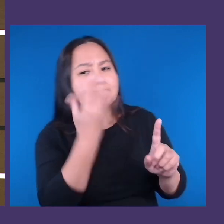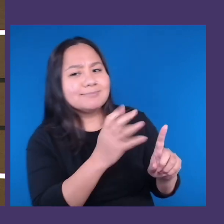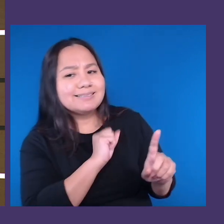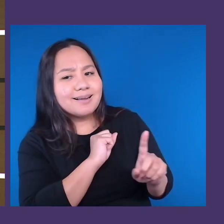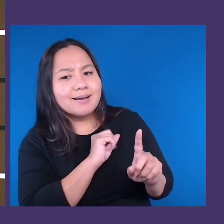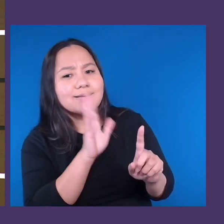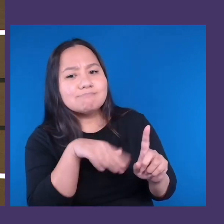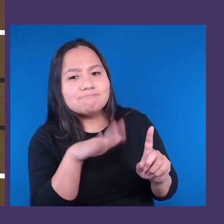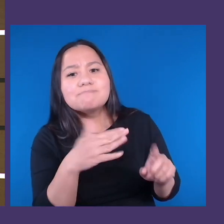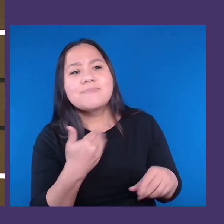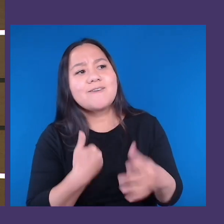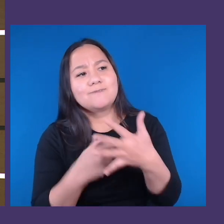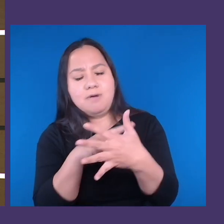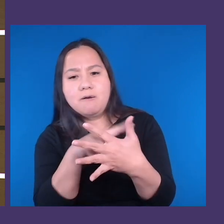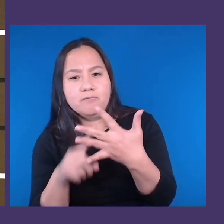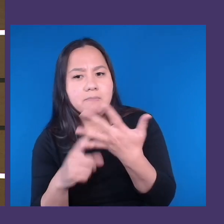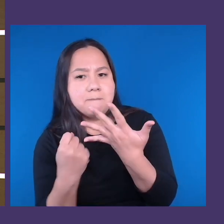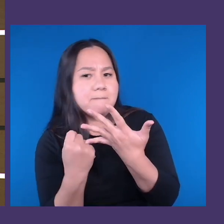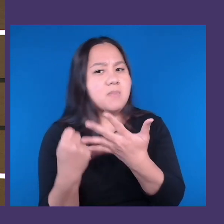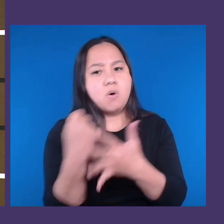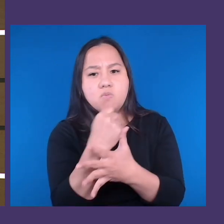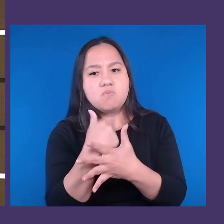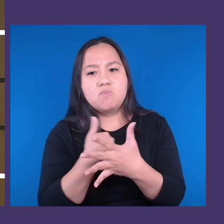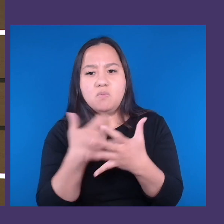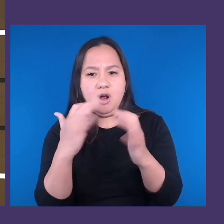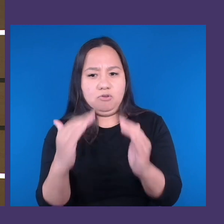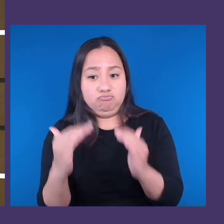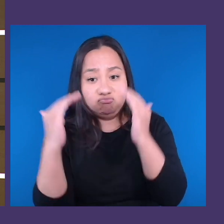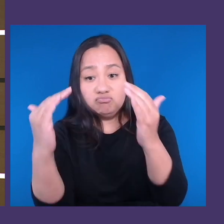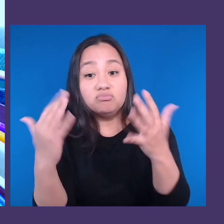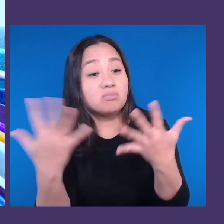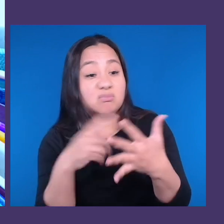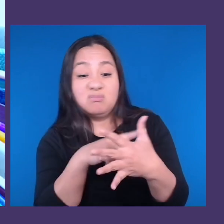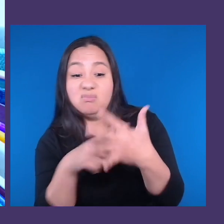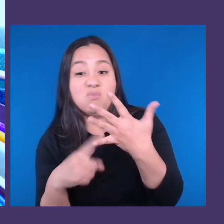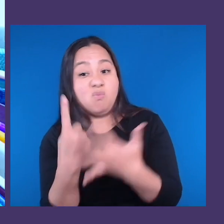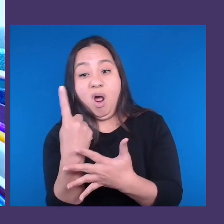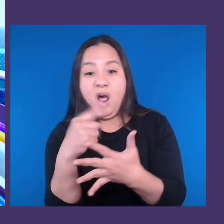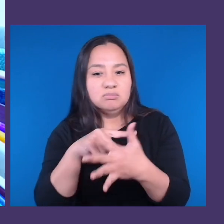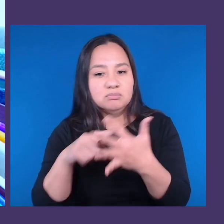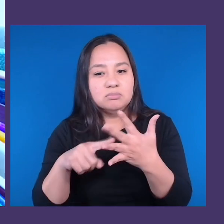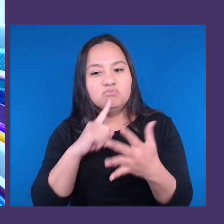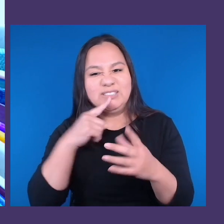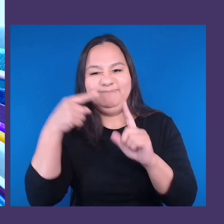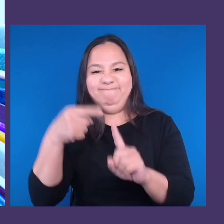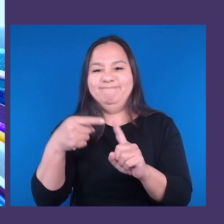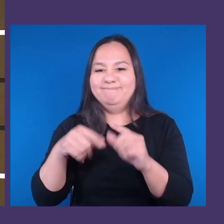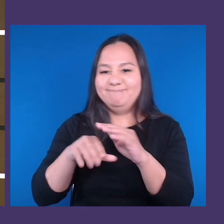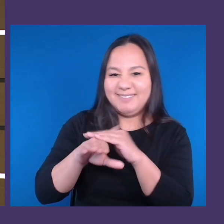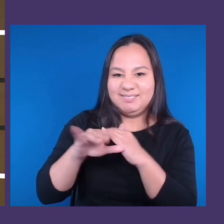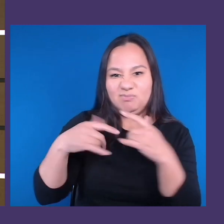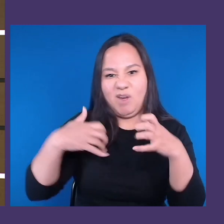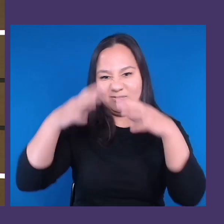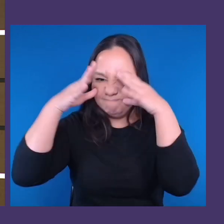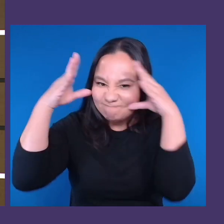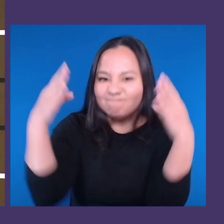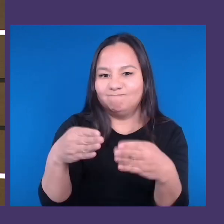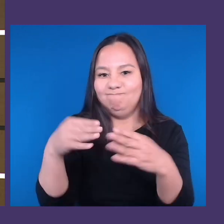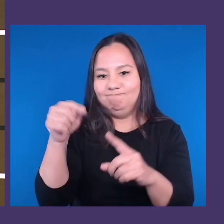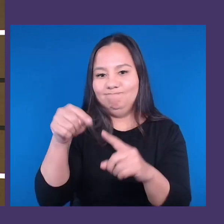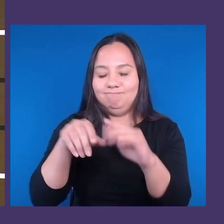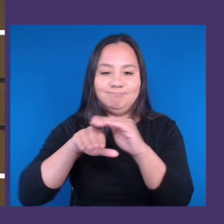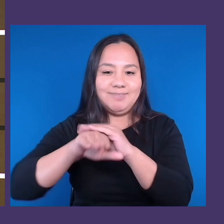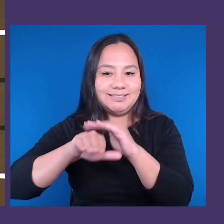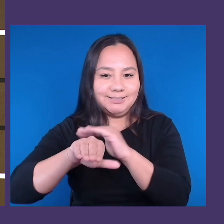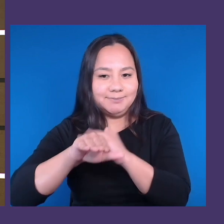to advance. And this was one of them, a real focus on accessibility. And I'm not sure I can